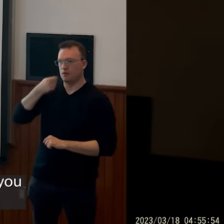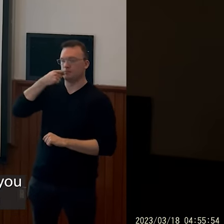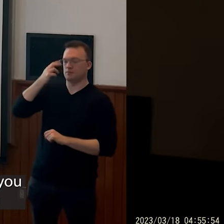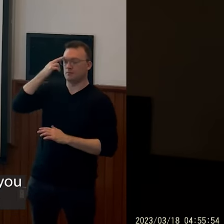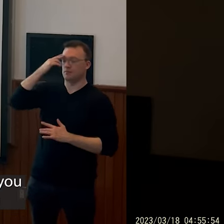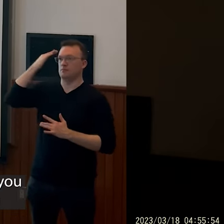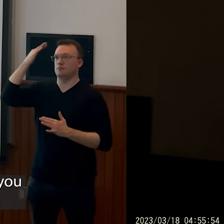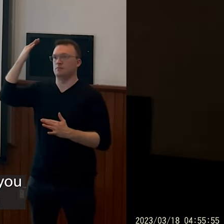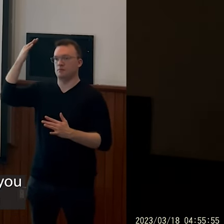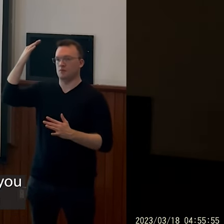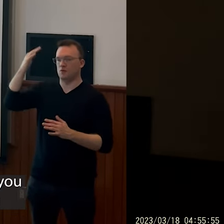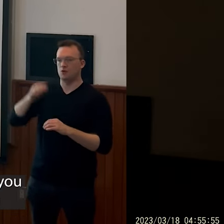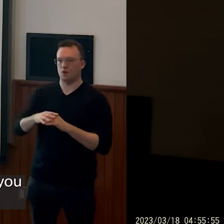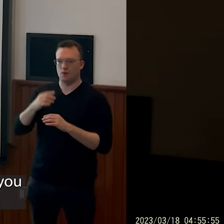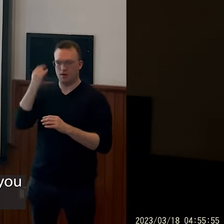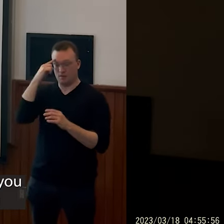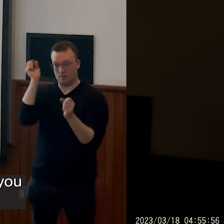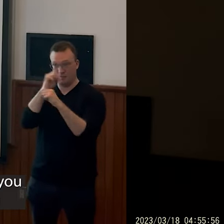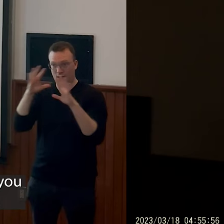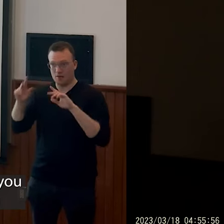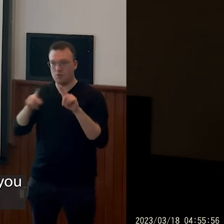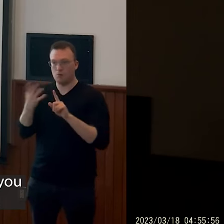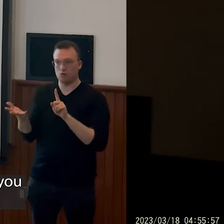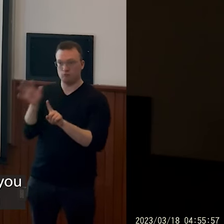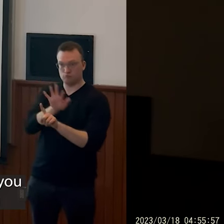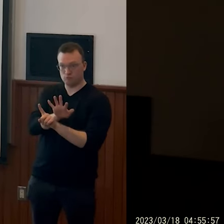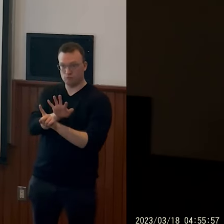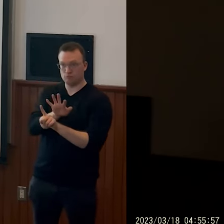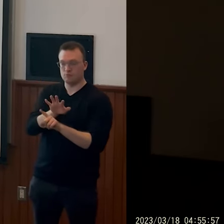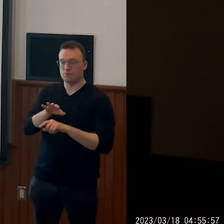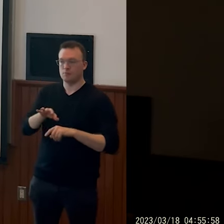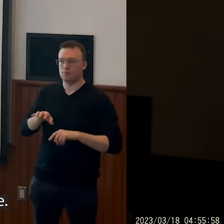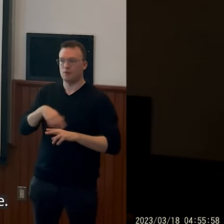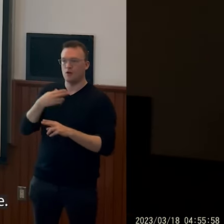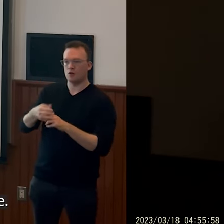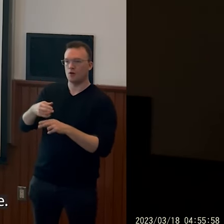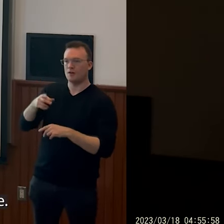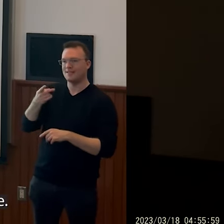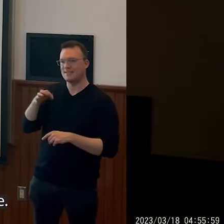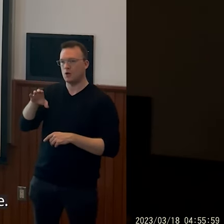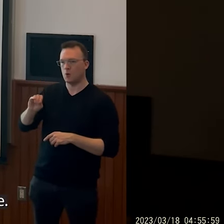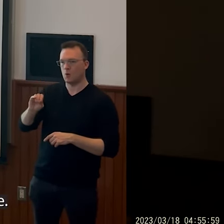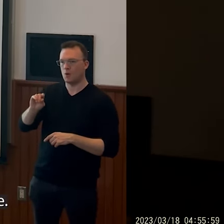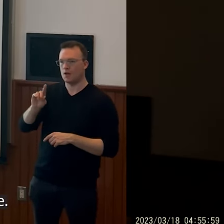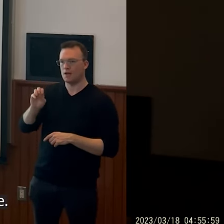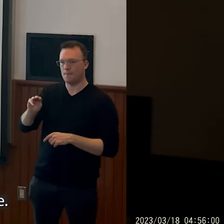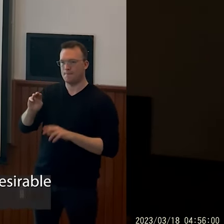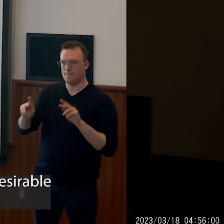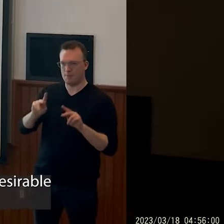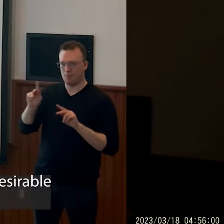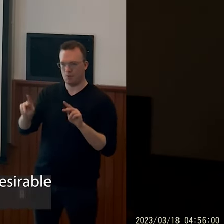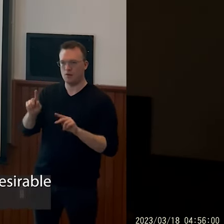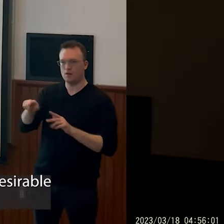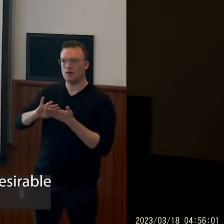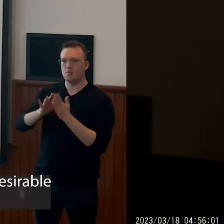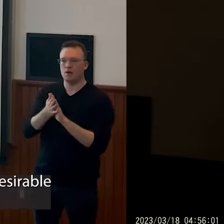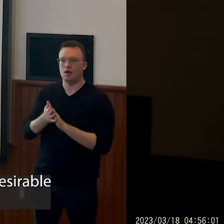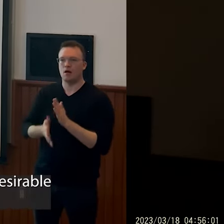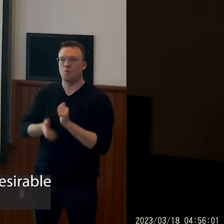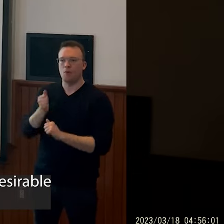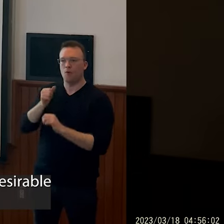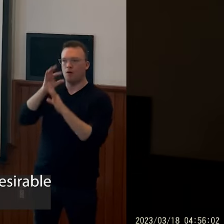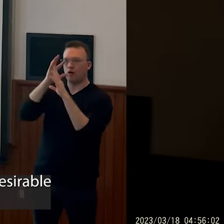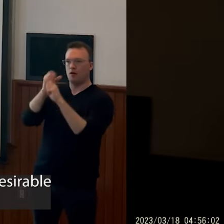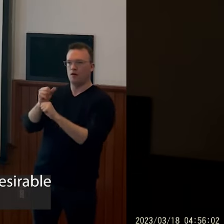high. So imagine you have these people among you, what I call the zero jam people, and these people become the most